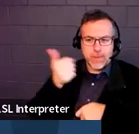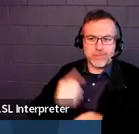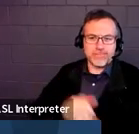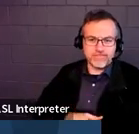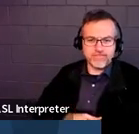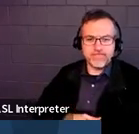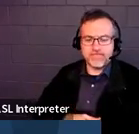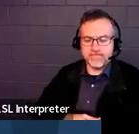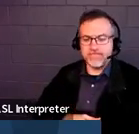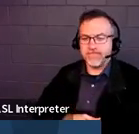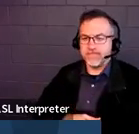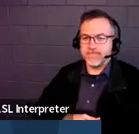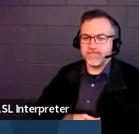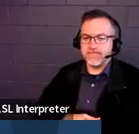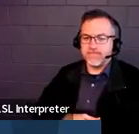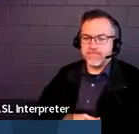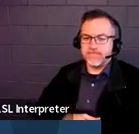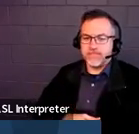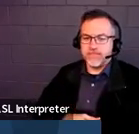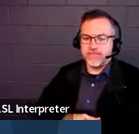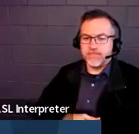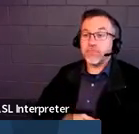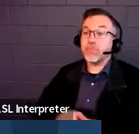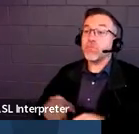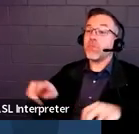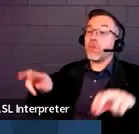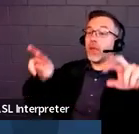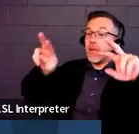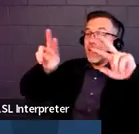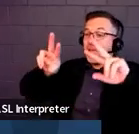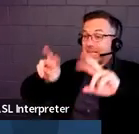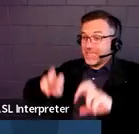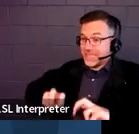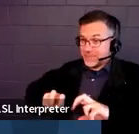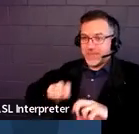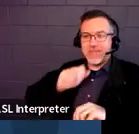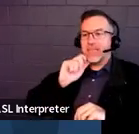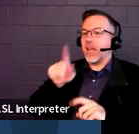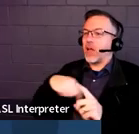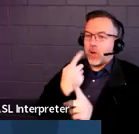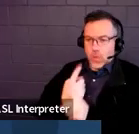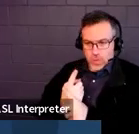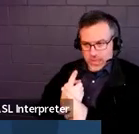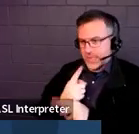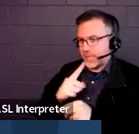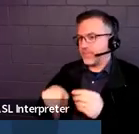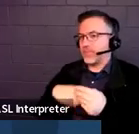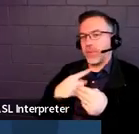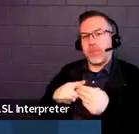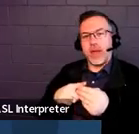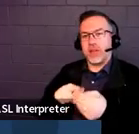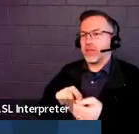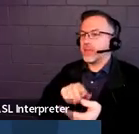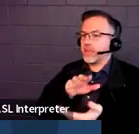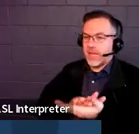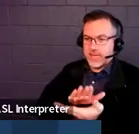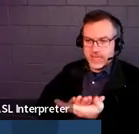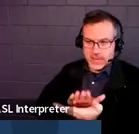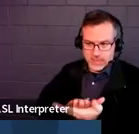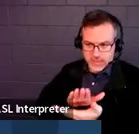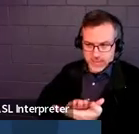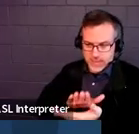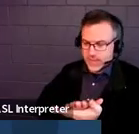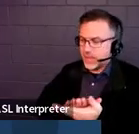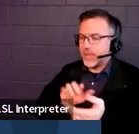So again, assessment is not just about the academic piece. It's not only about the